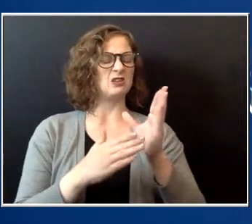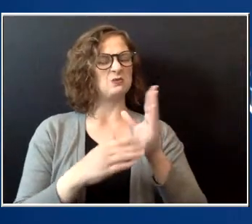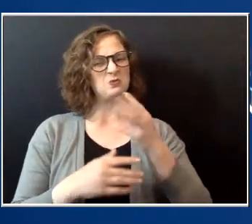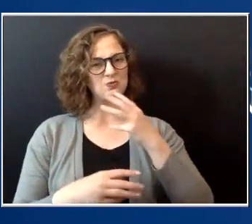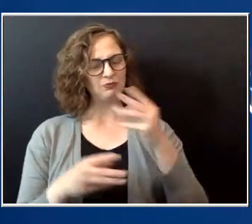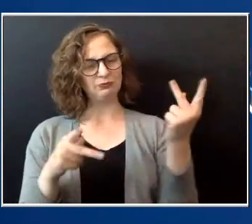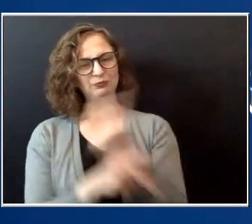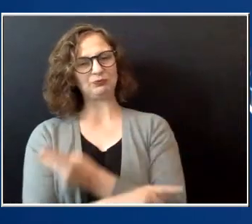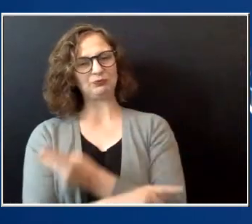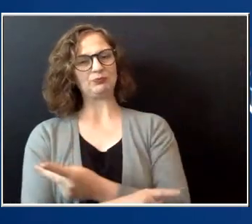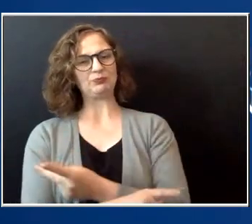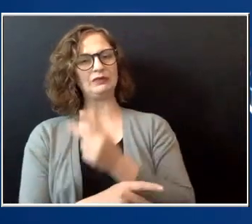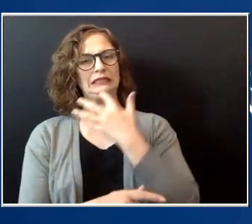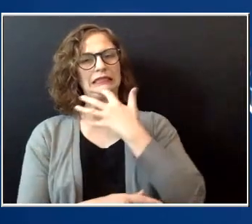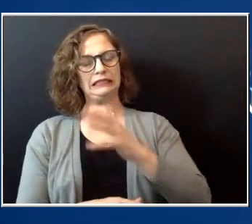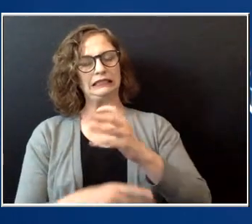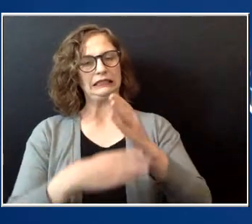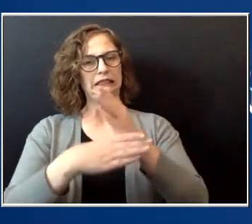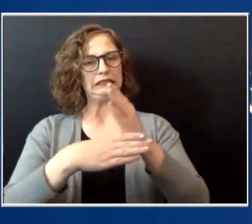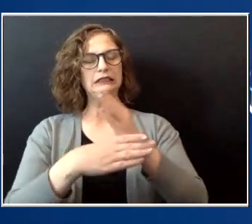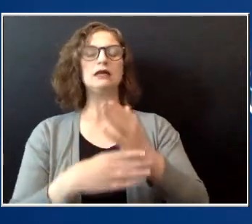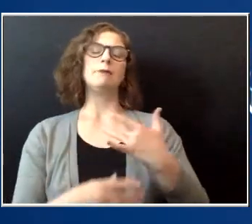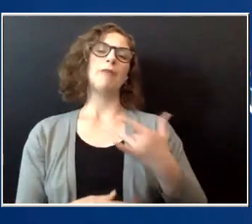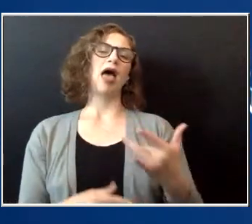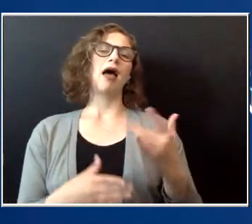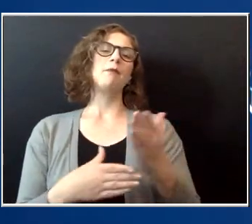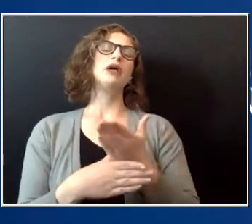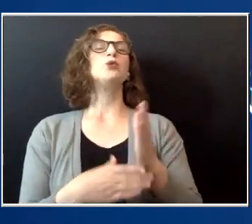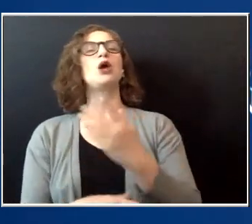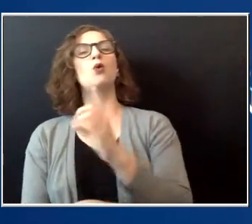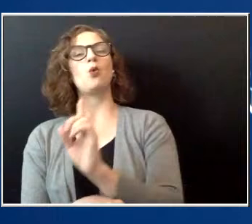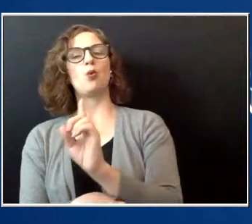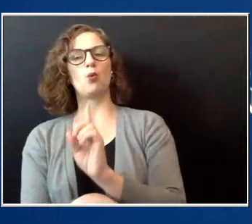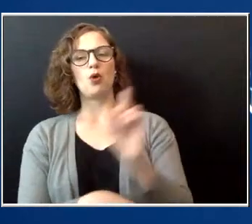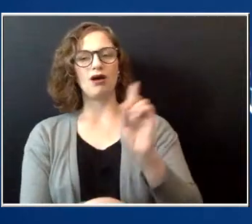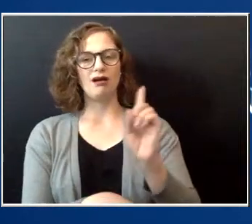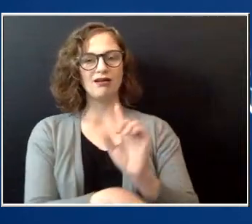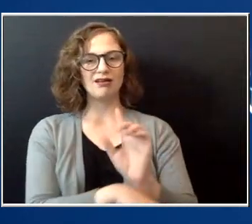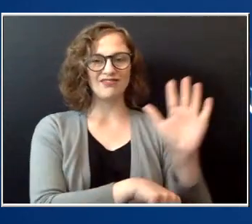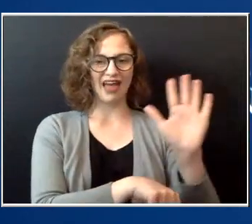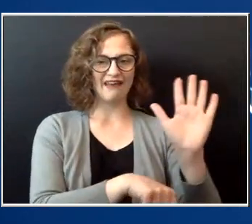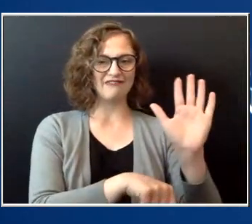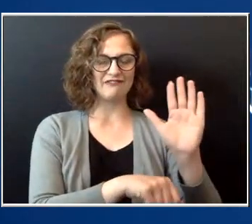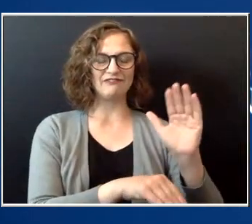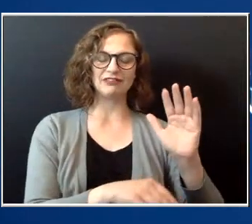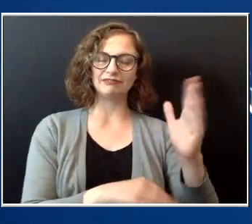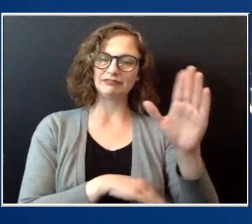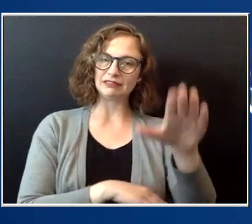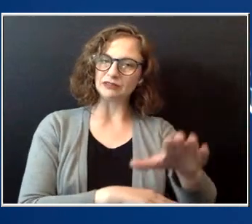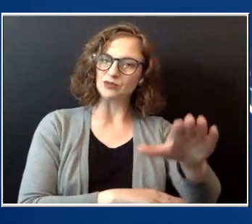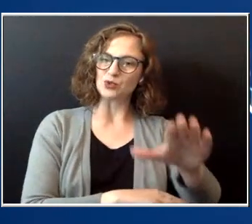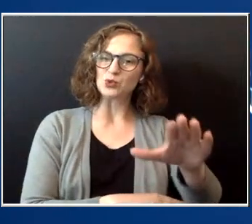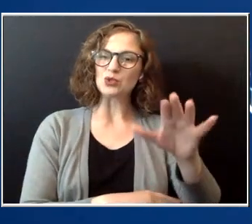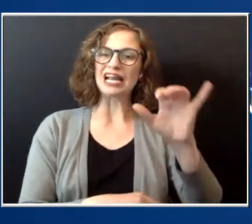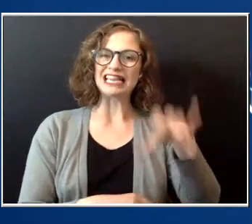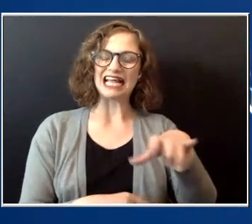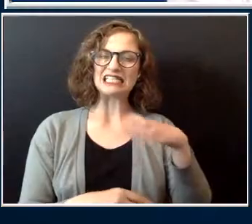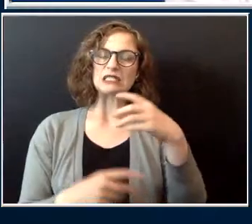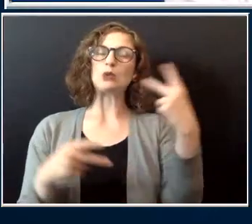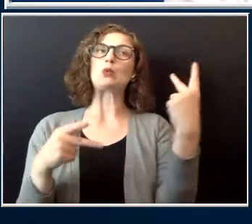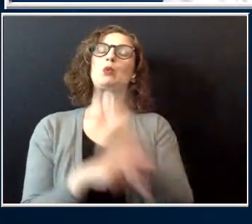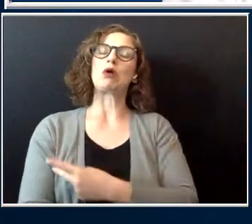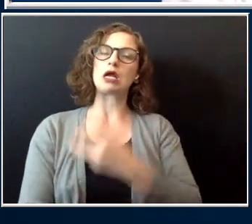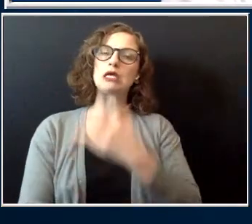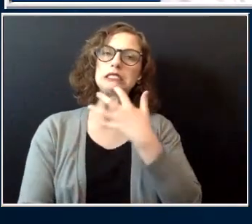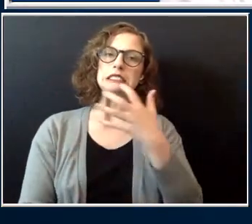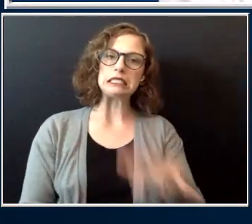5 p.m. is peak heatness. And so if you could schedule things around that is always beneficial to the kids. And so, okay, is that a